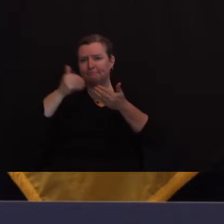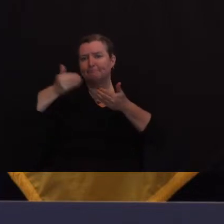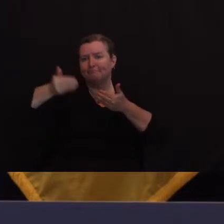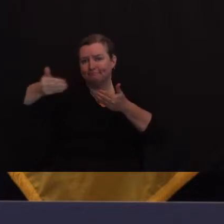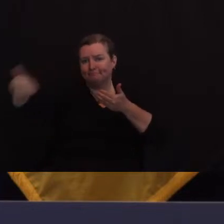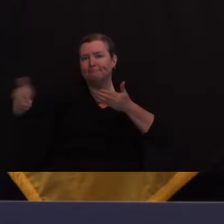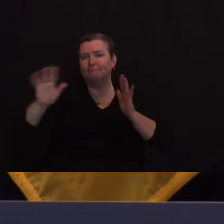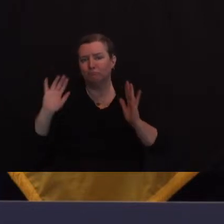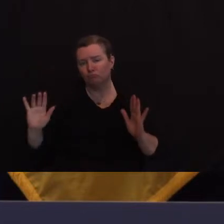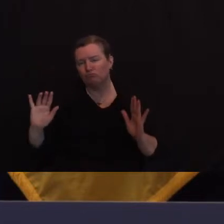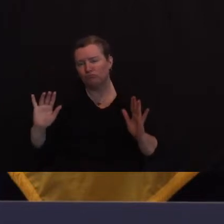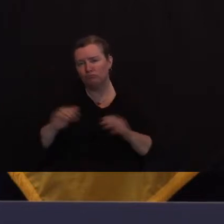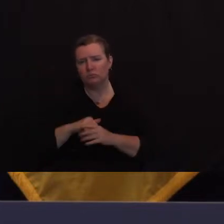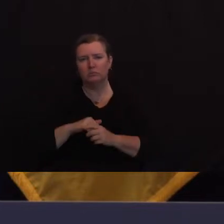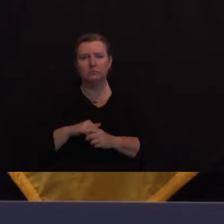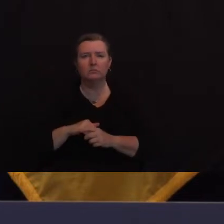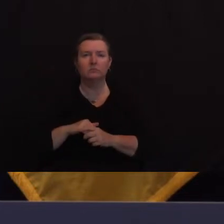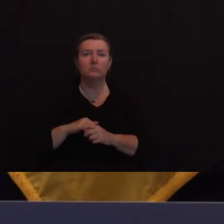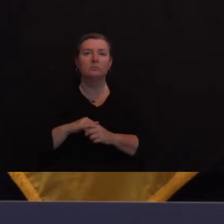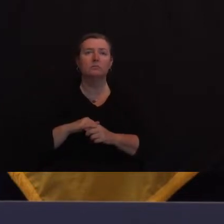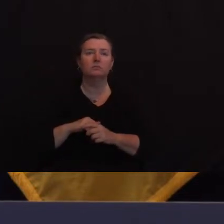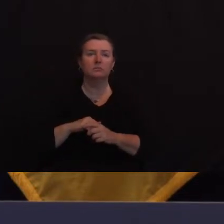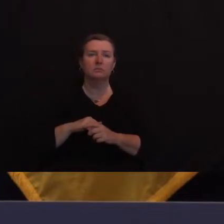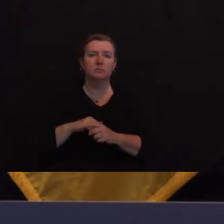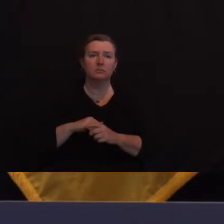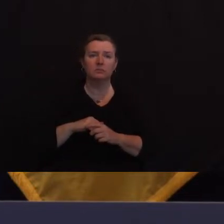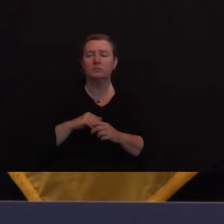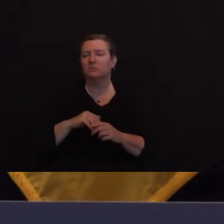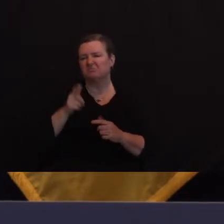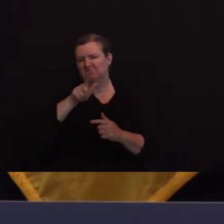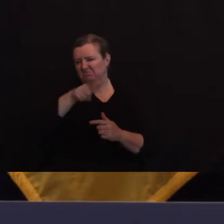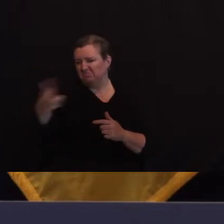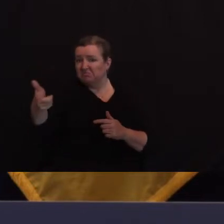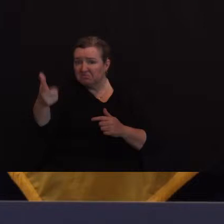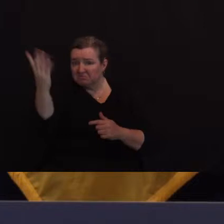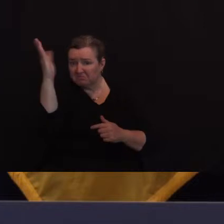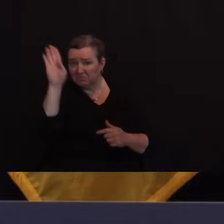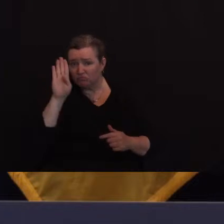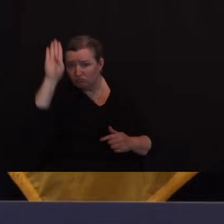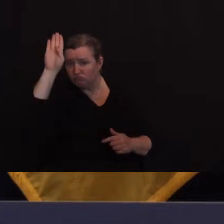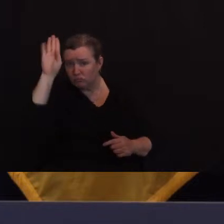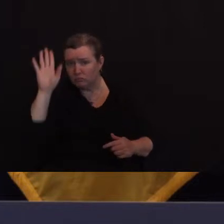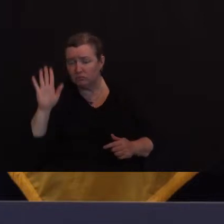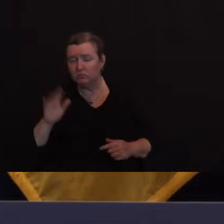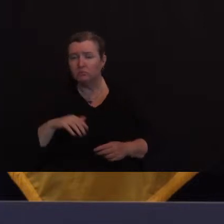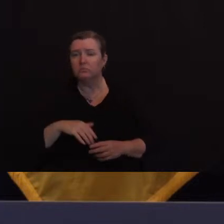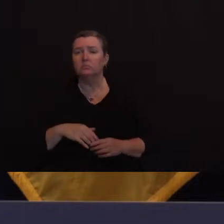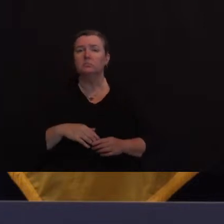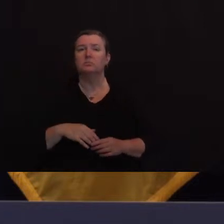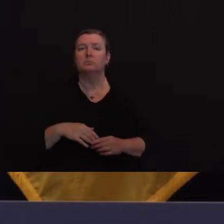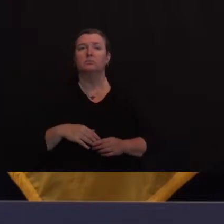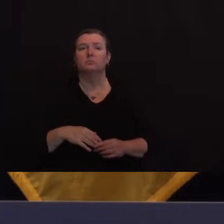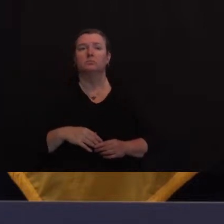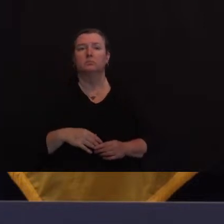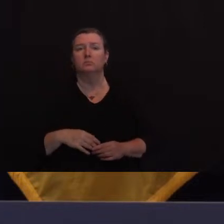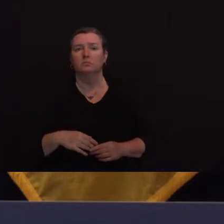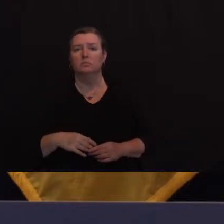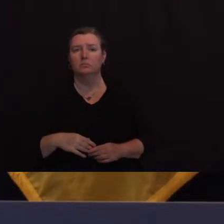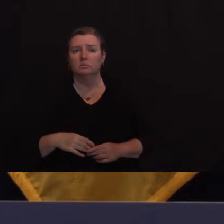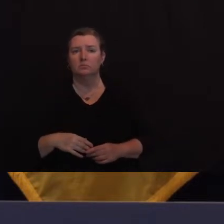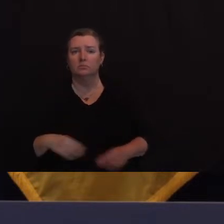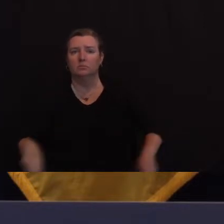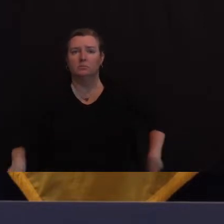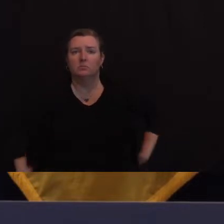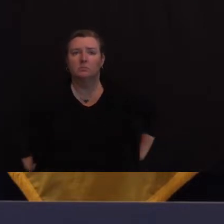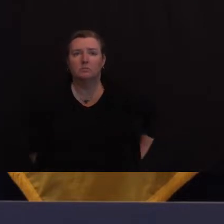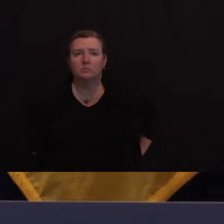afternoon. Hi, good afternoon. Chuck O'Donnell from Tap Into New Brunswick. Hey, Chuck. Hi. Commissioner, a